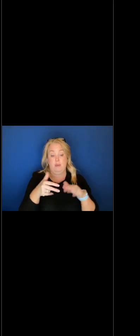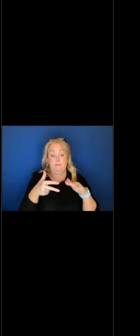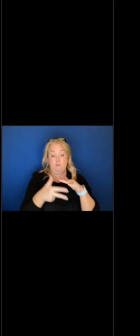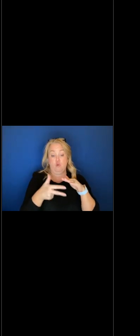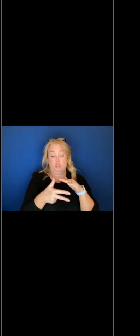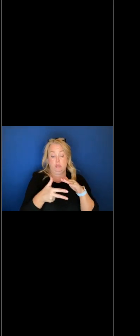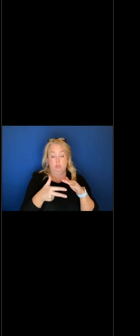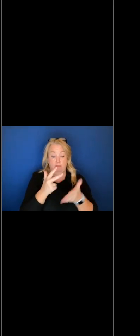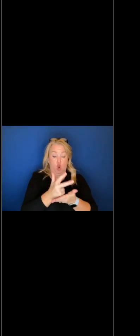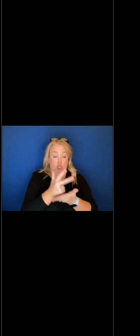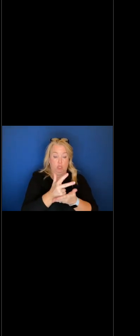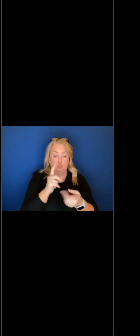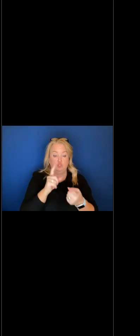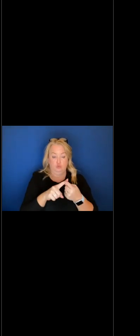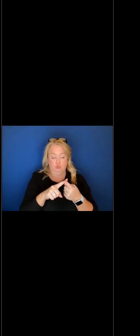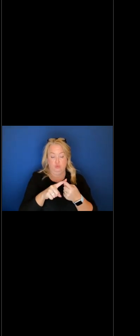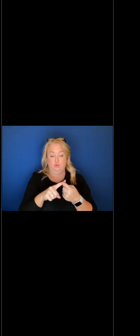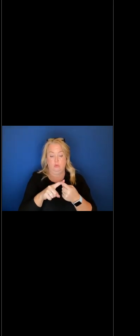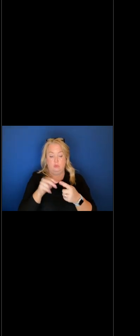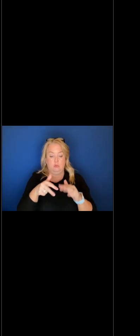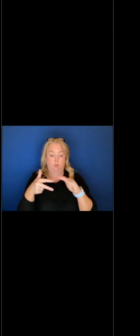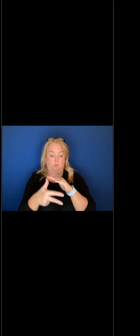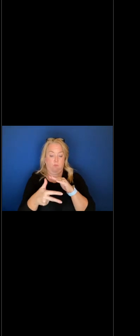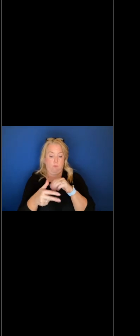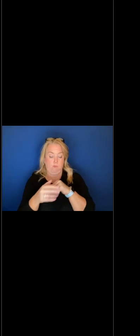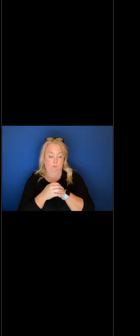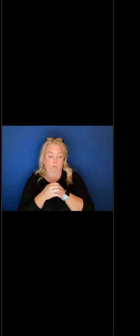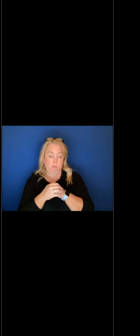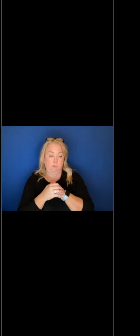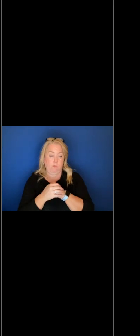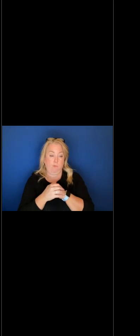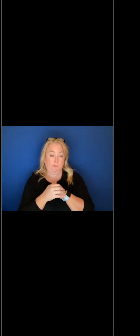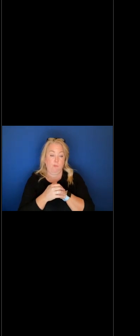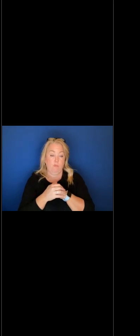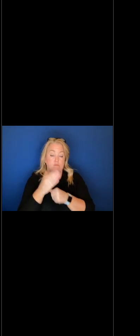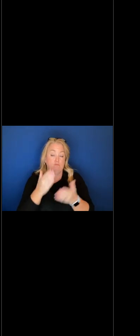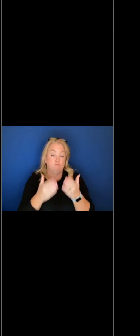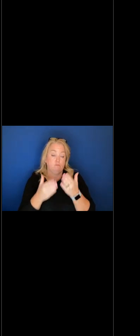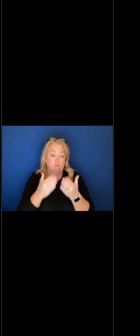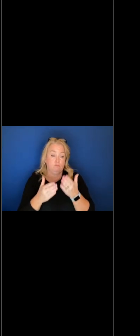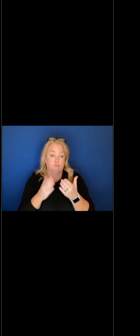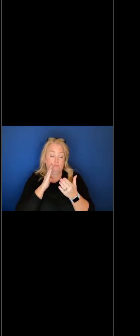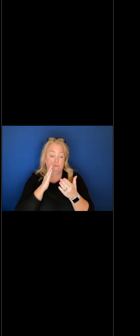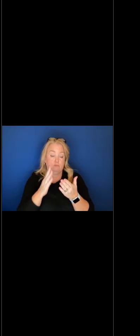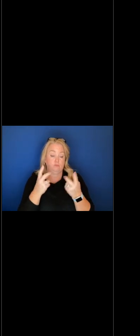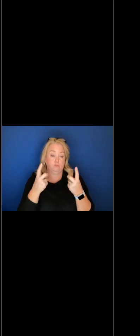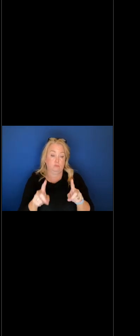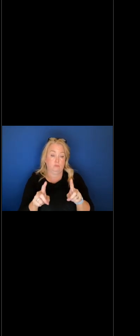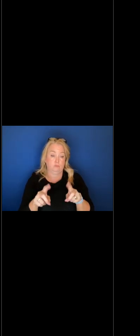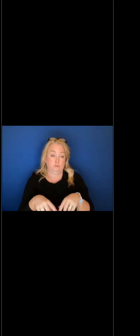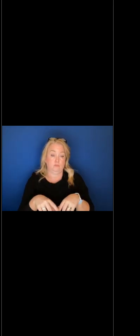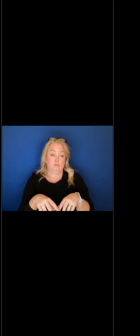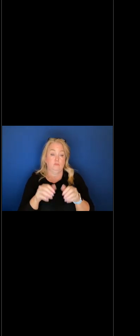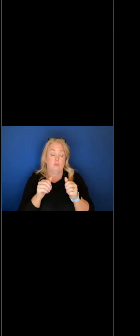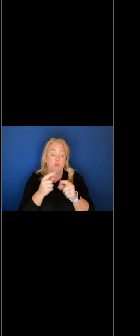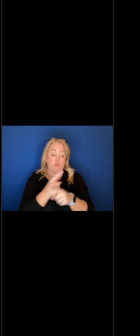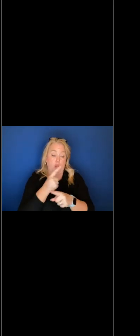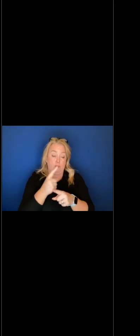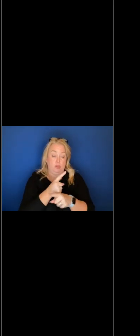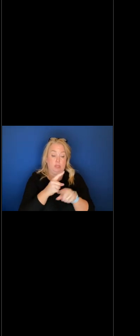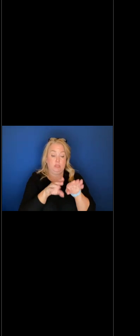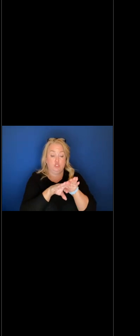area to the covered dwelling units. This may be provided either by a properly